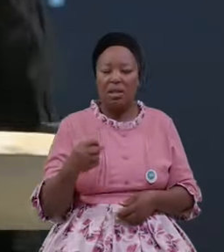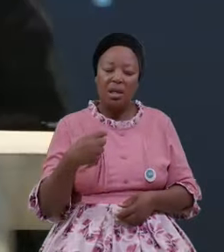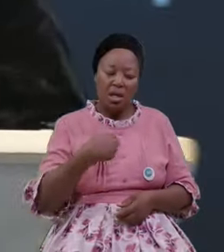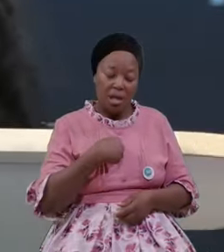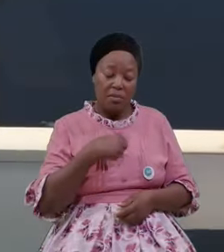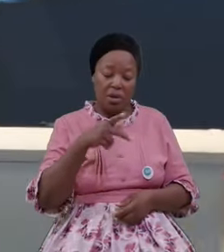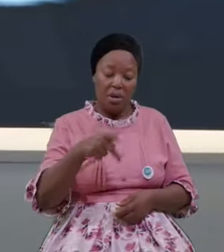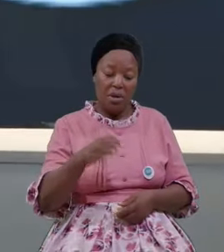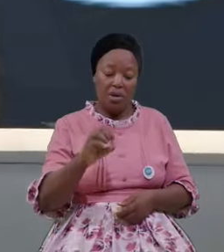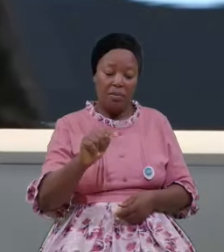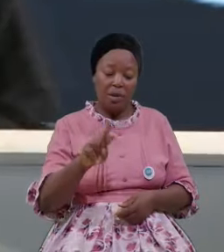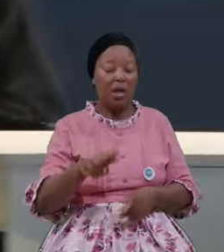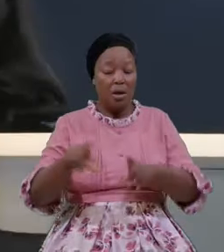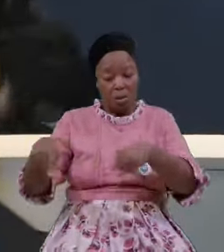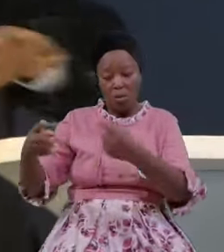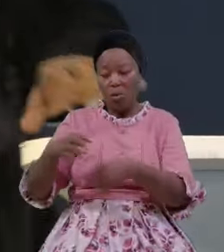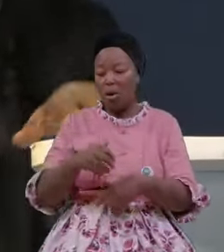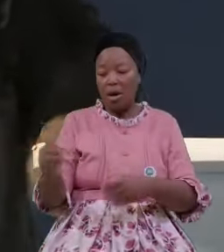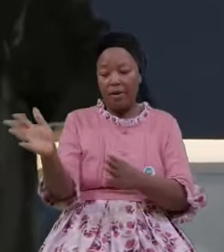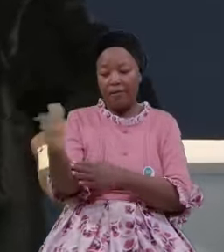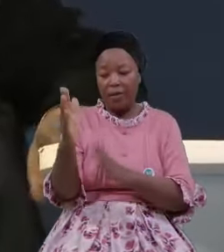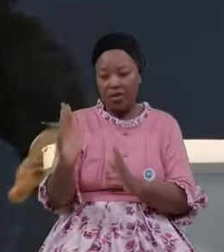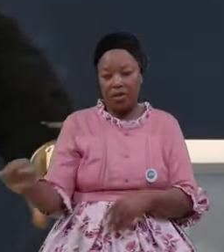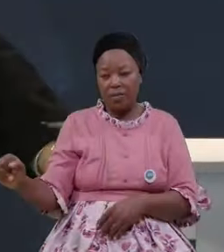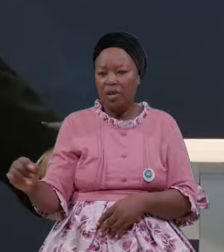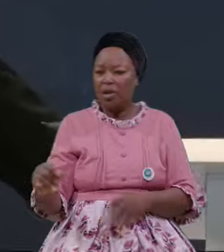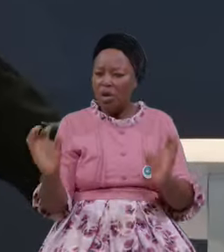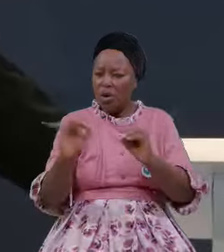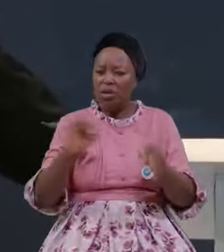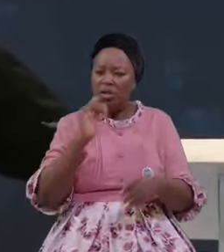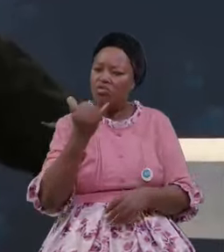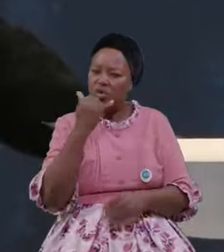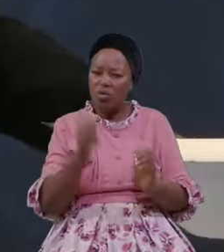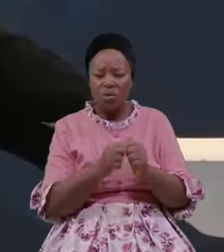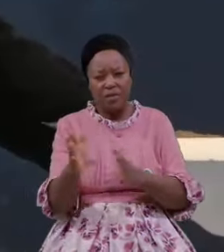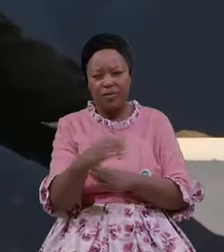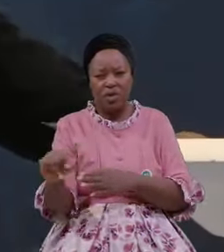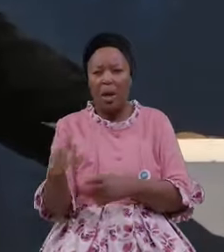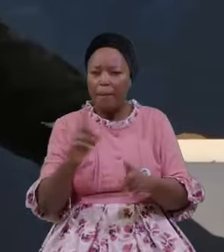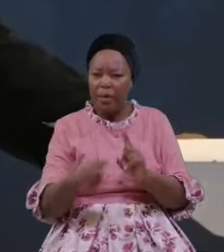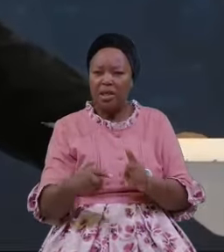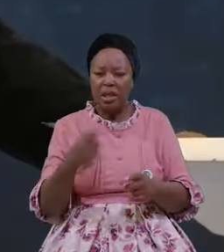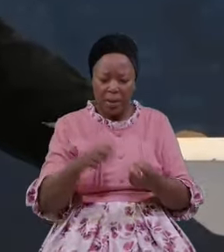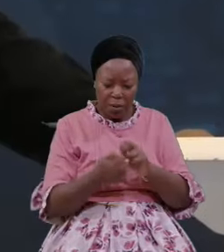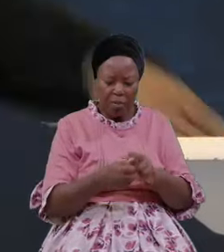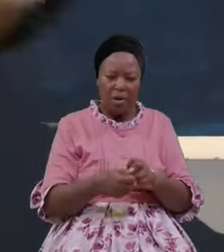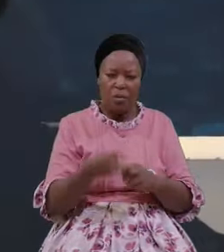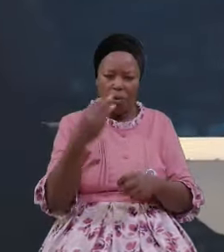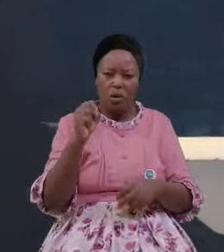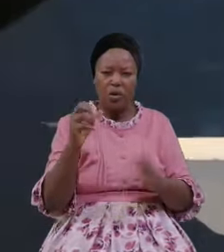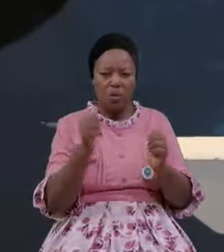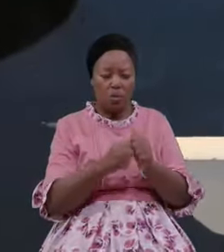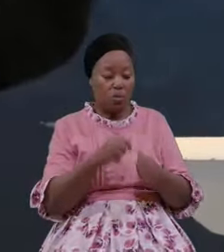fishing. Nothing wrong with fishing, but the problem was with him. He had